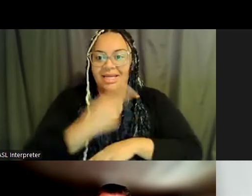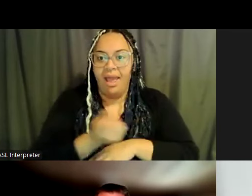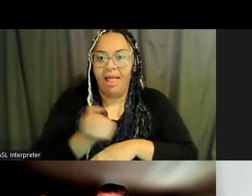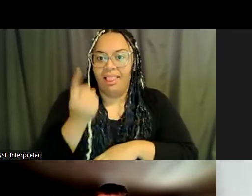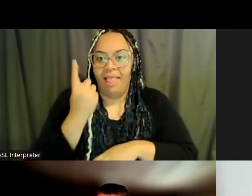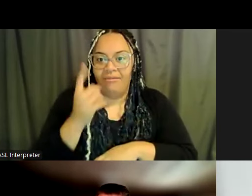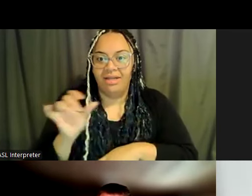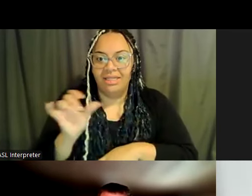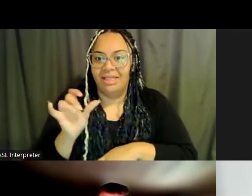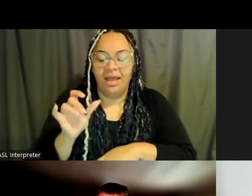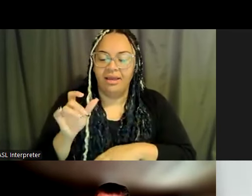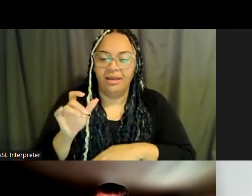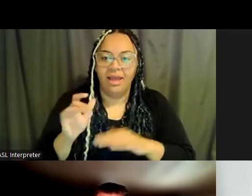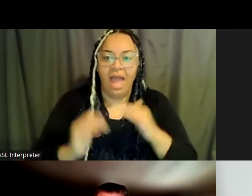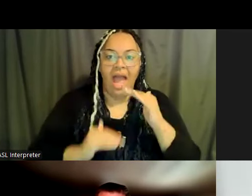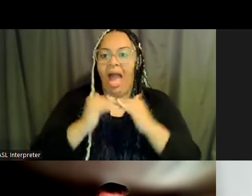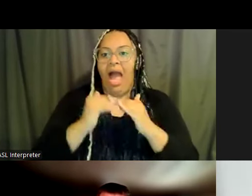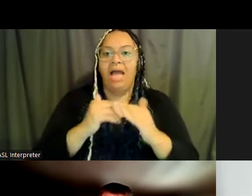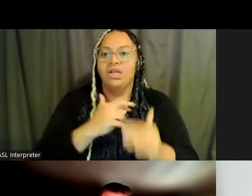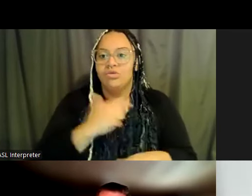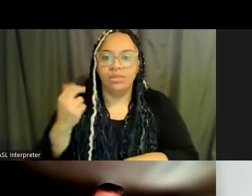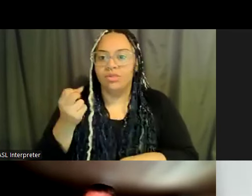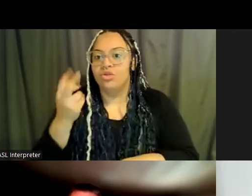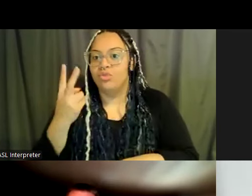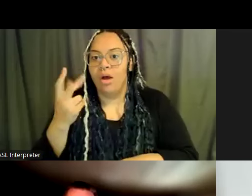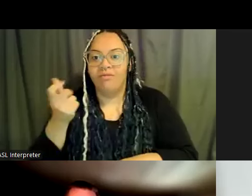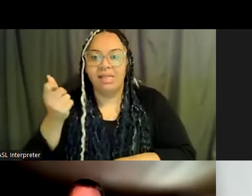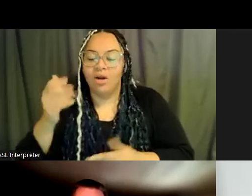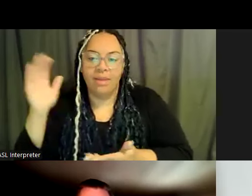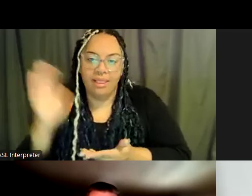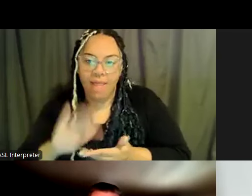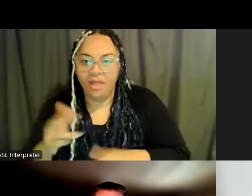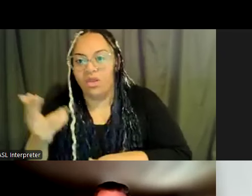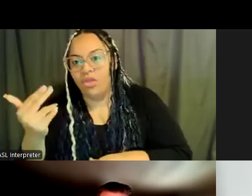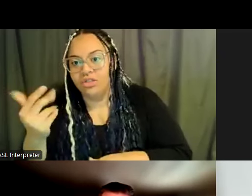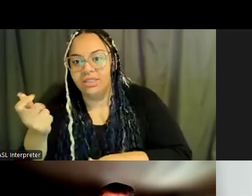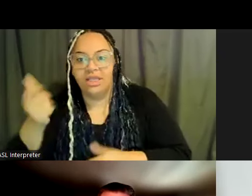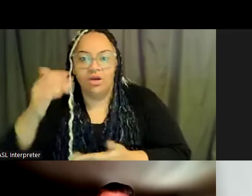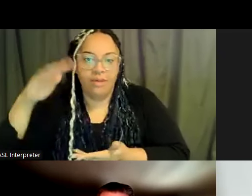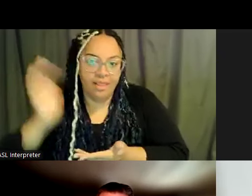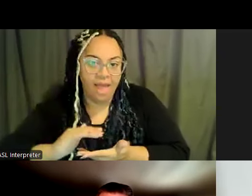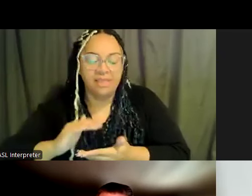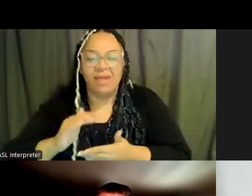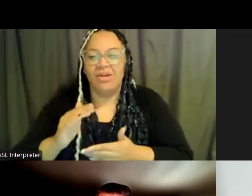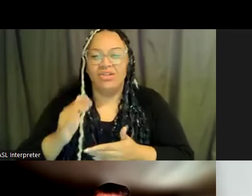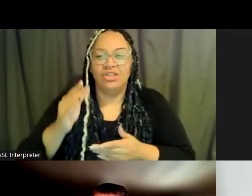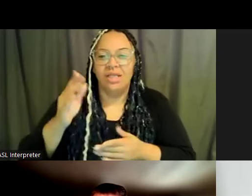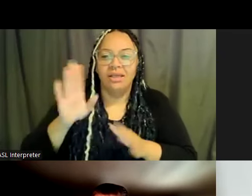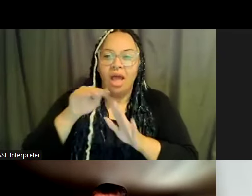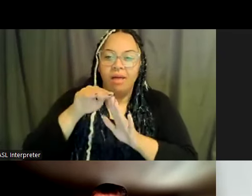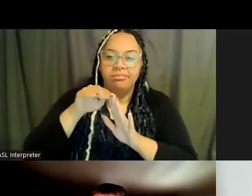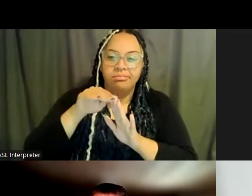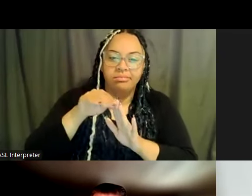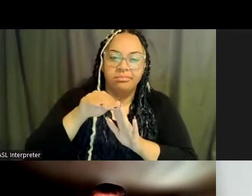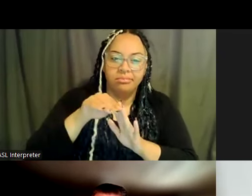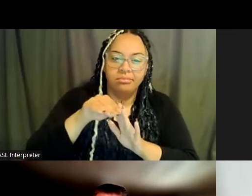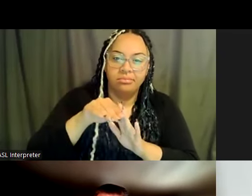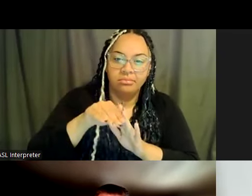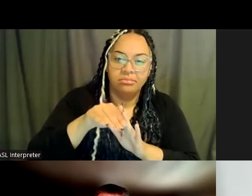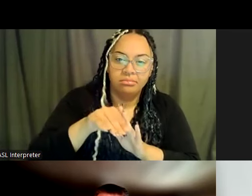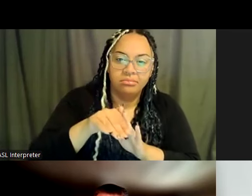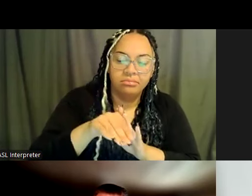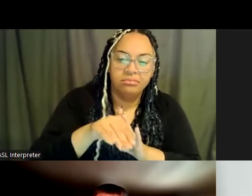the highest risk day. Day 12 is a little bit less, day 13. And then there's a, kind of a slow trickle down drop off over